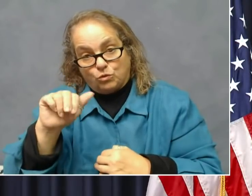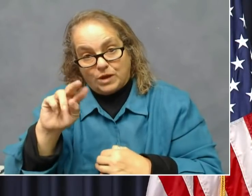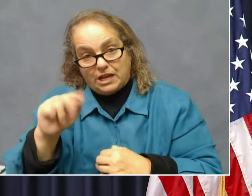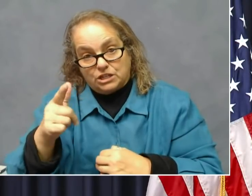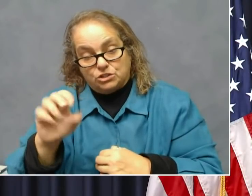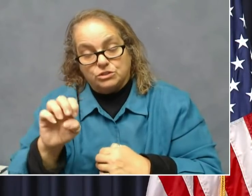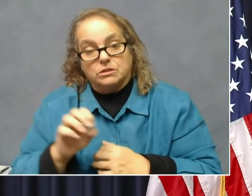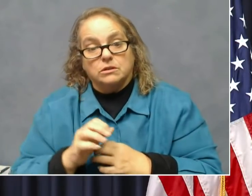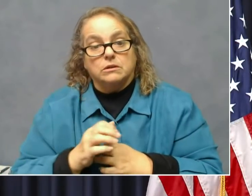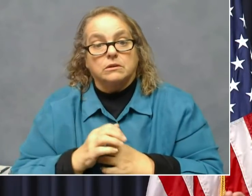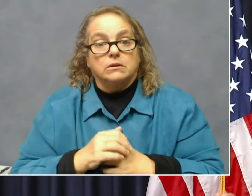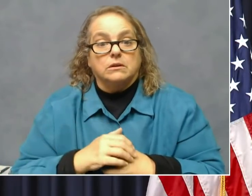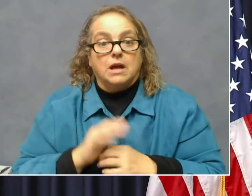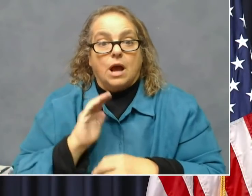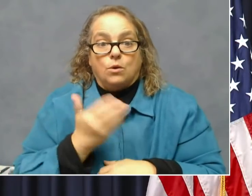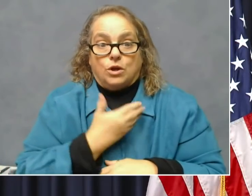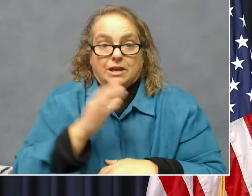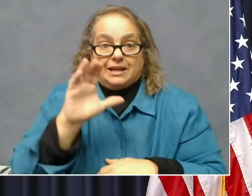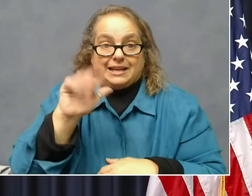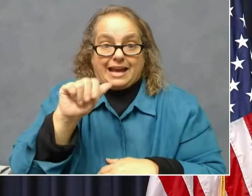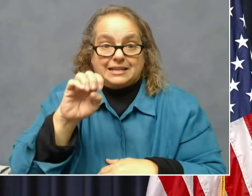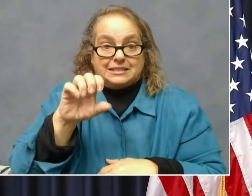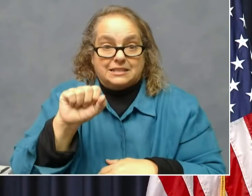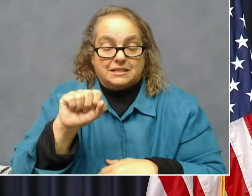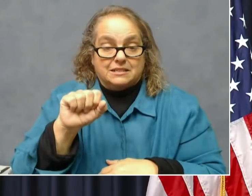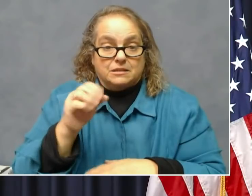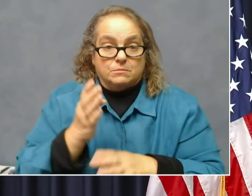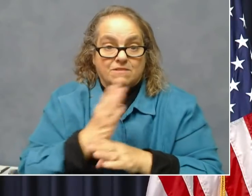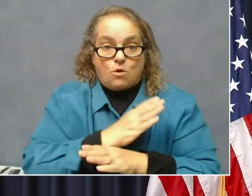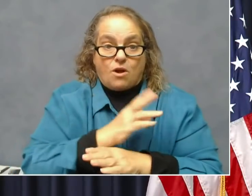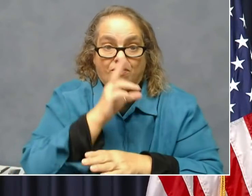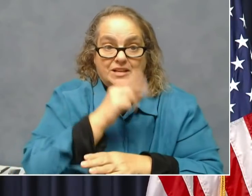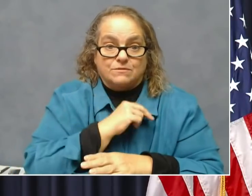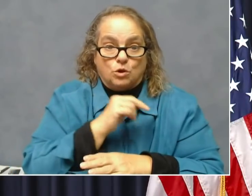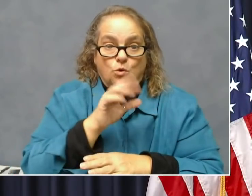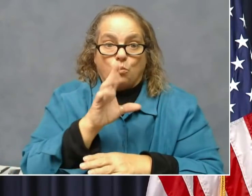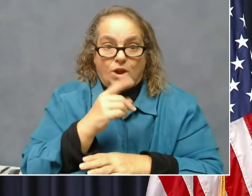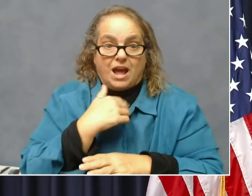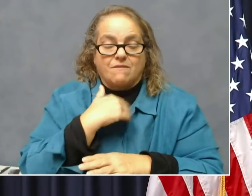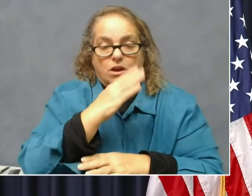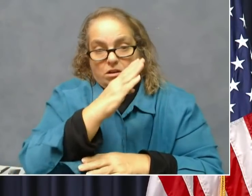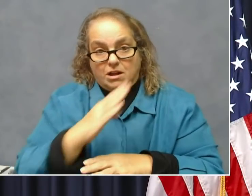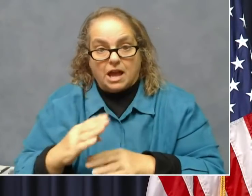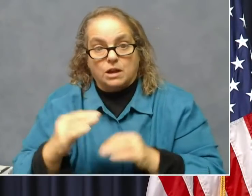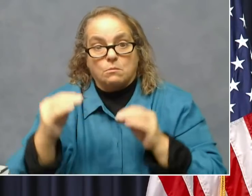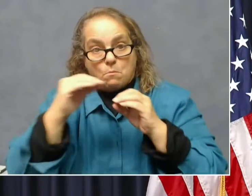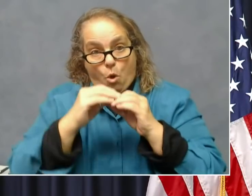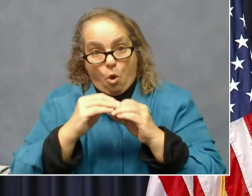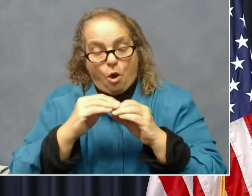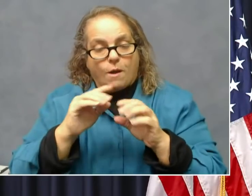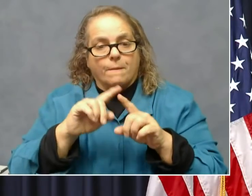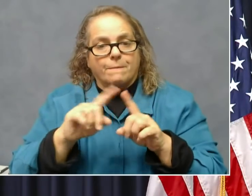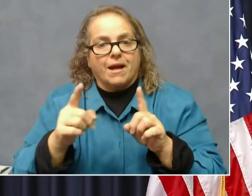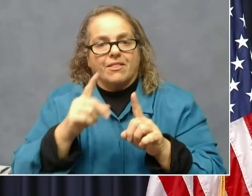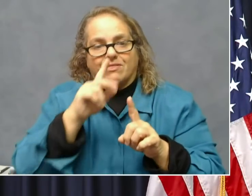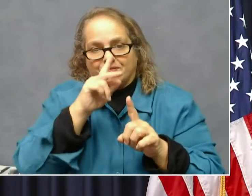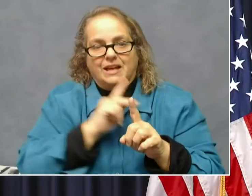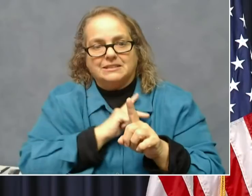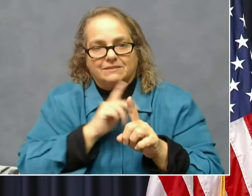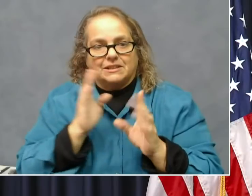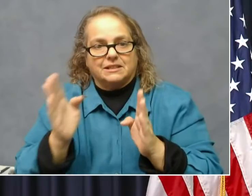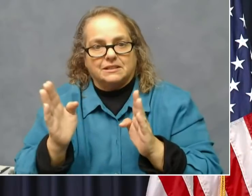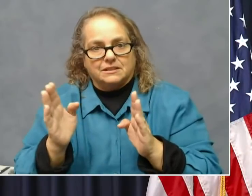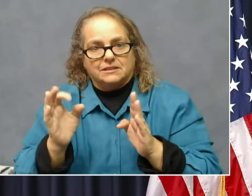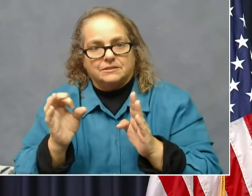Our cases probably before Thanksgiving would be going down more, but at least they are no longer